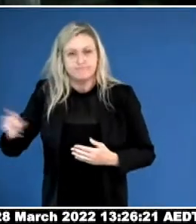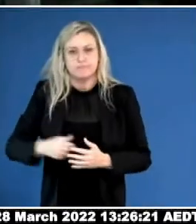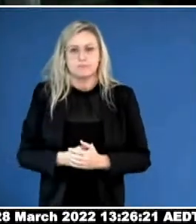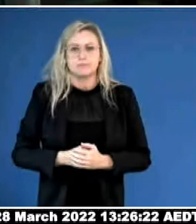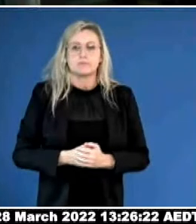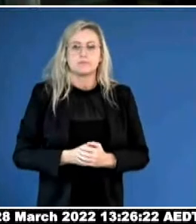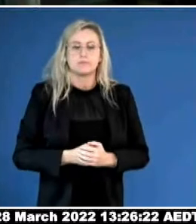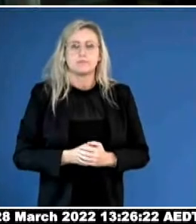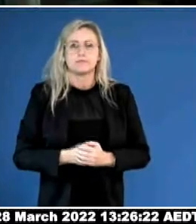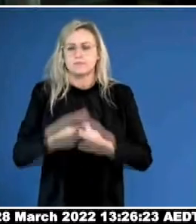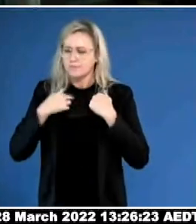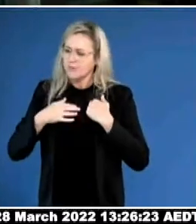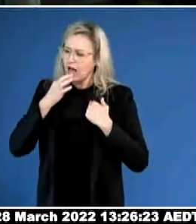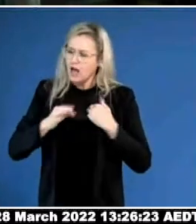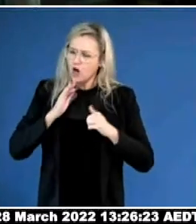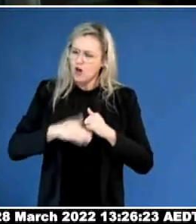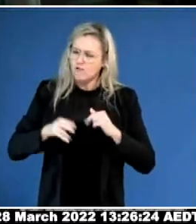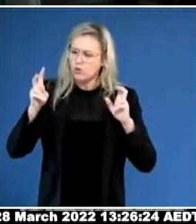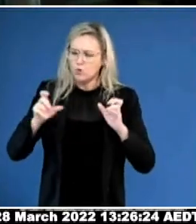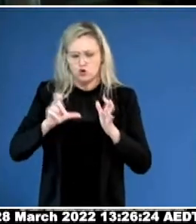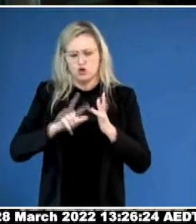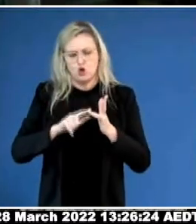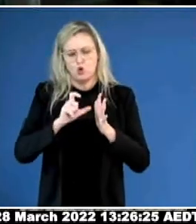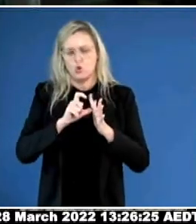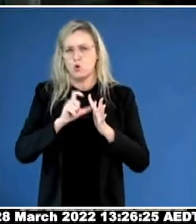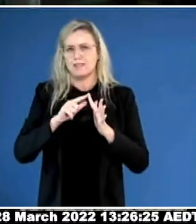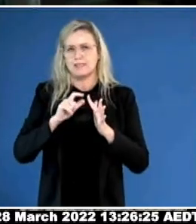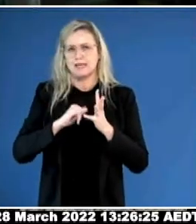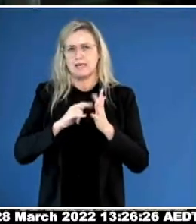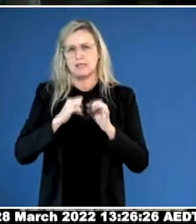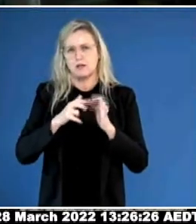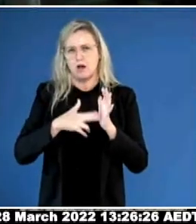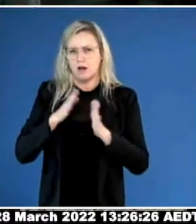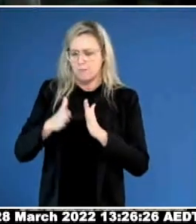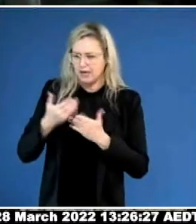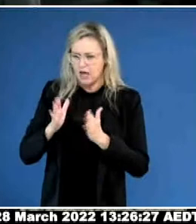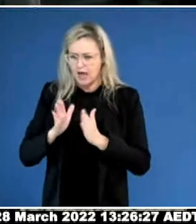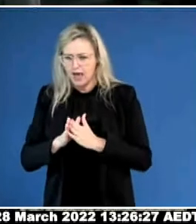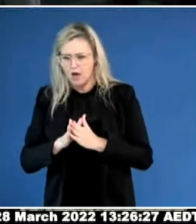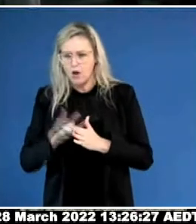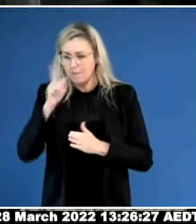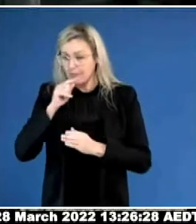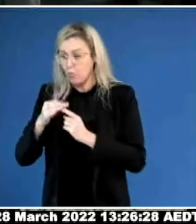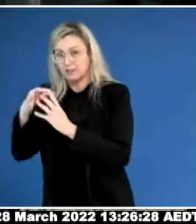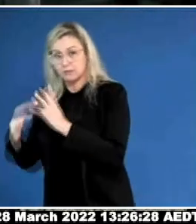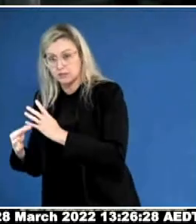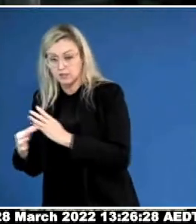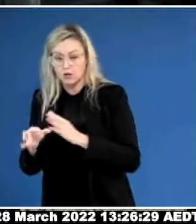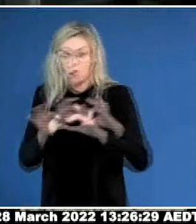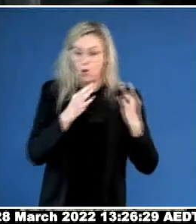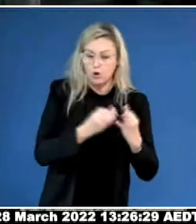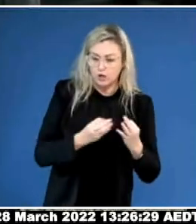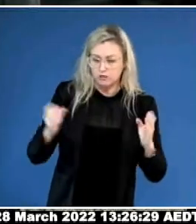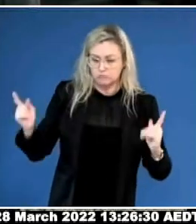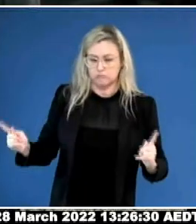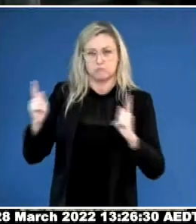but led by people with disability? To really understand where those intersections are between gender, disability, and